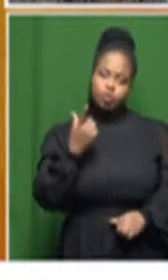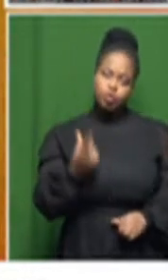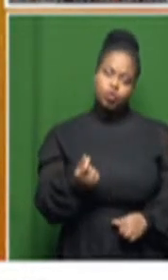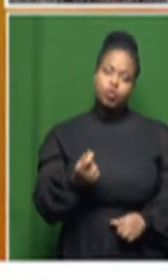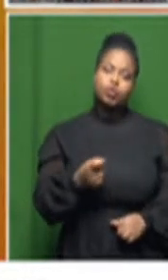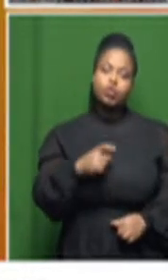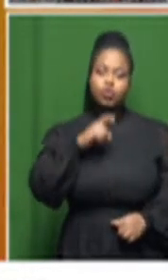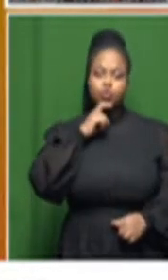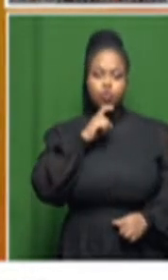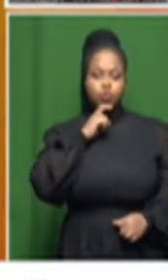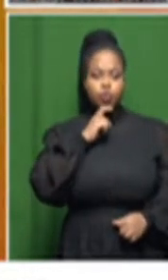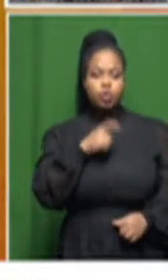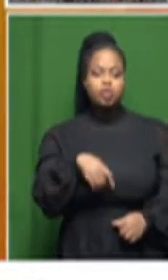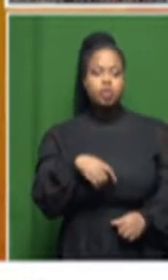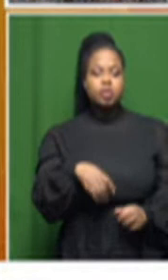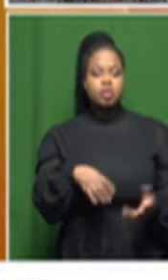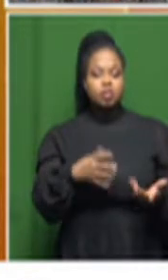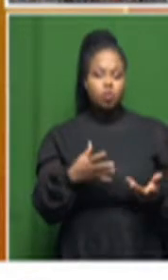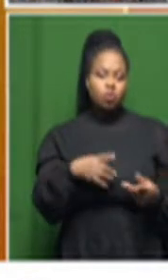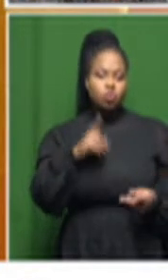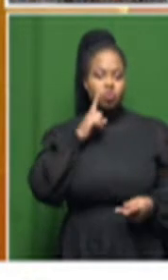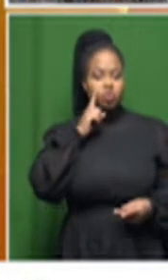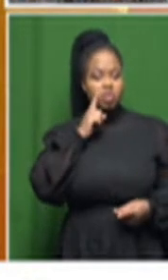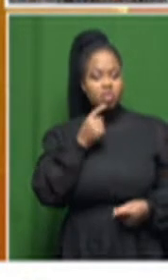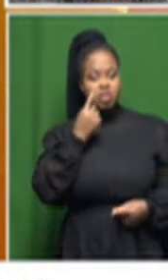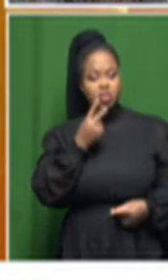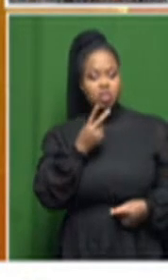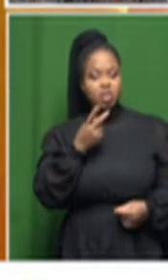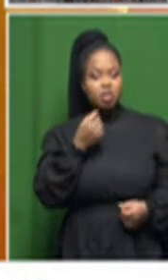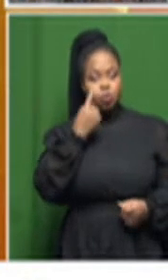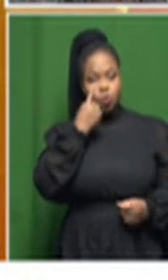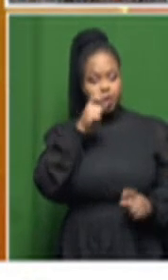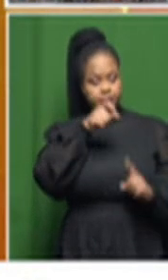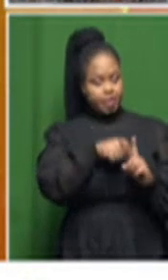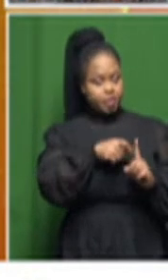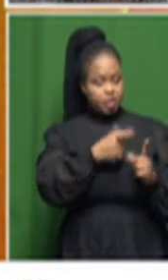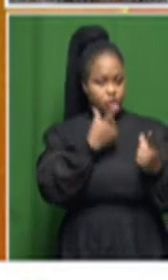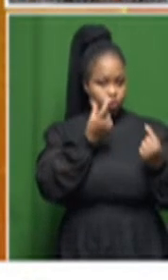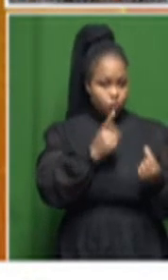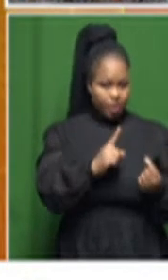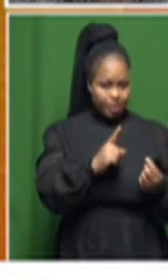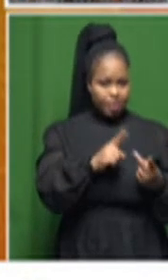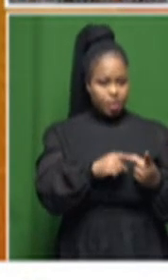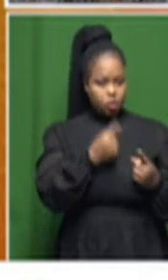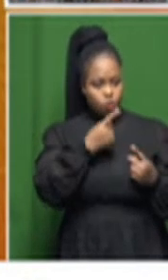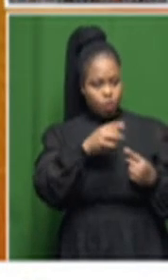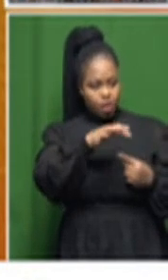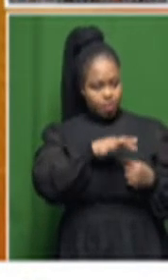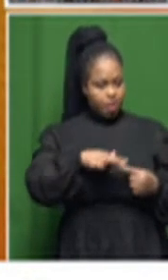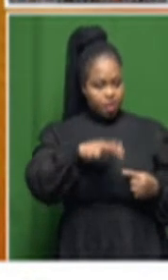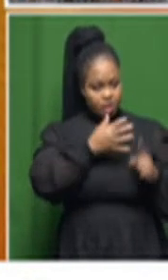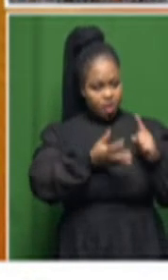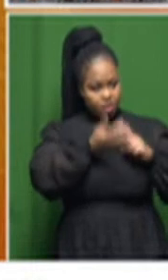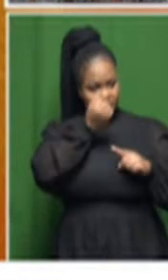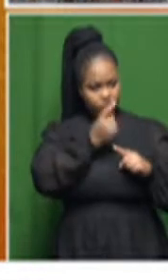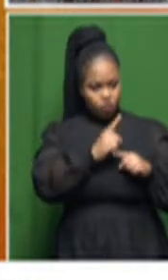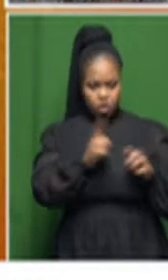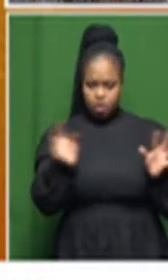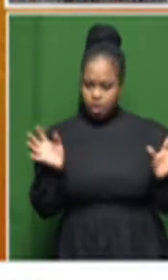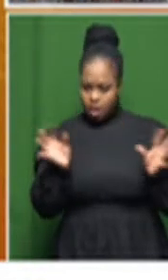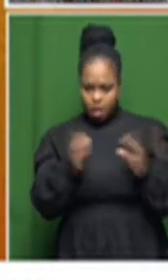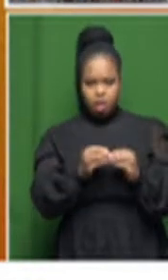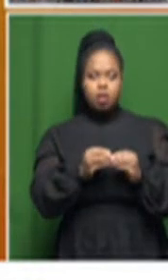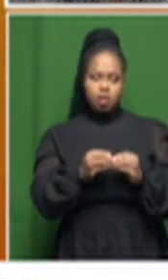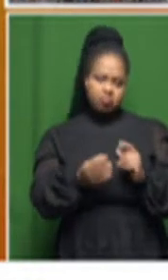using bite-sized targets. What can one person do? What can we achieve at one place? Add all of them together, you get